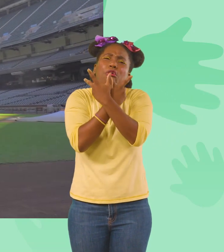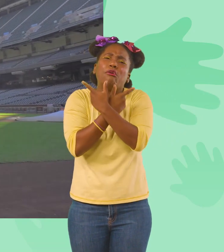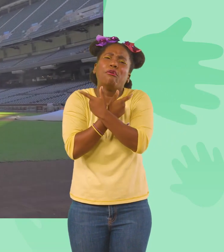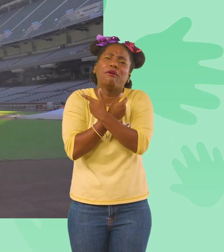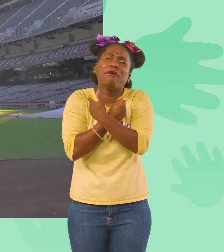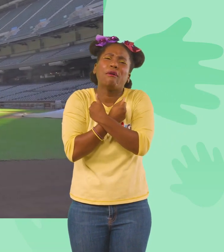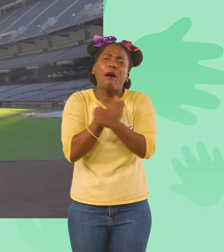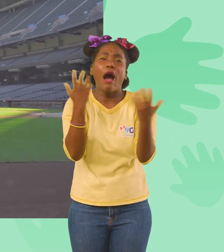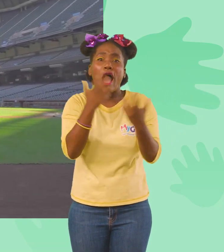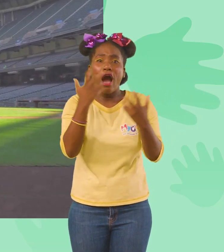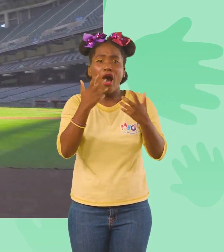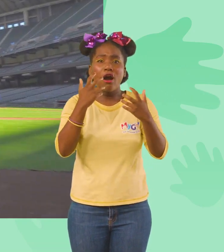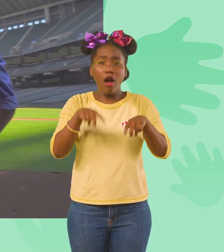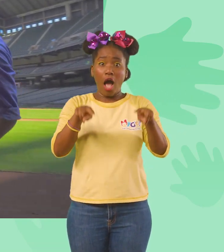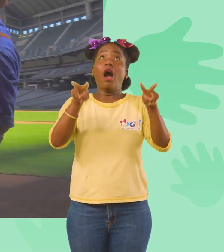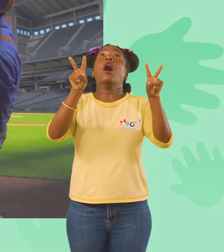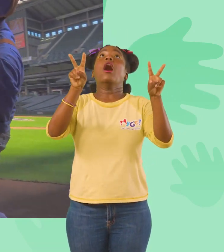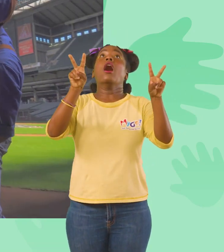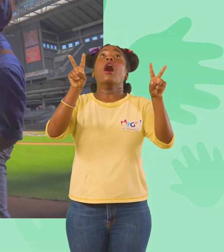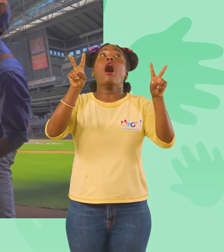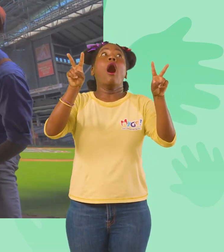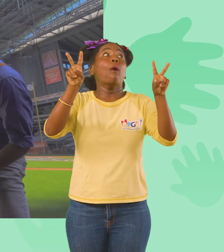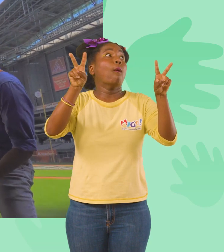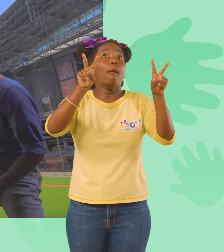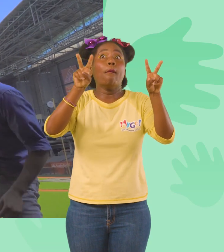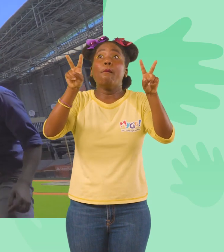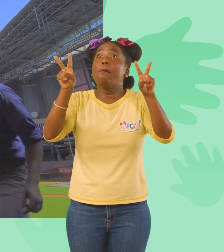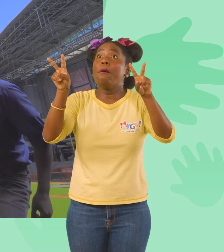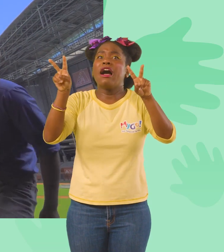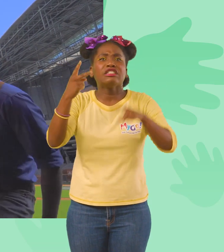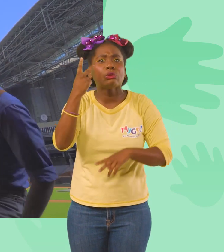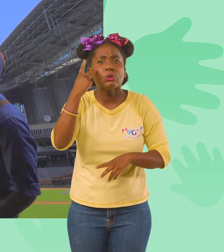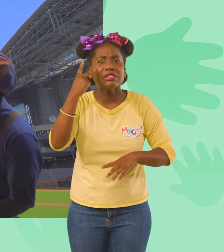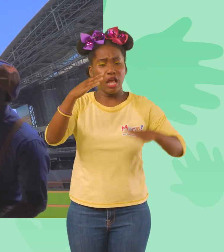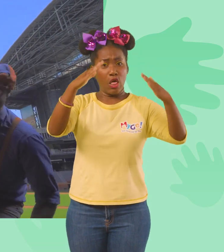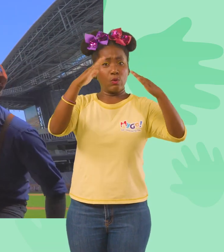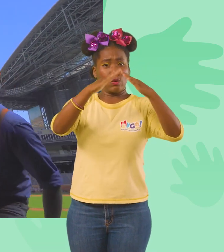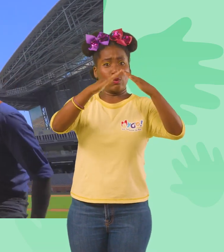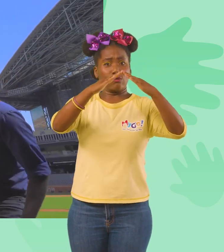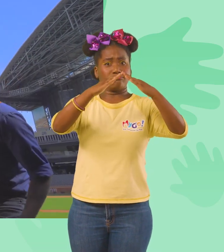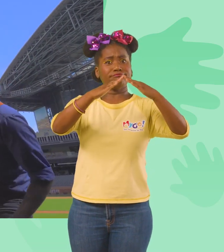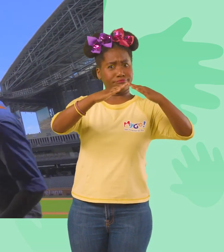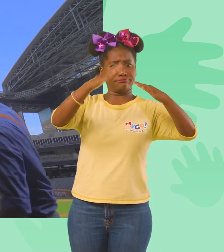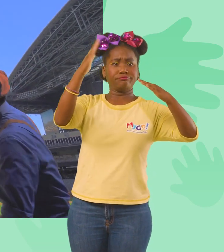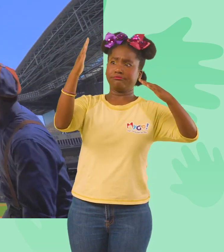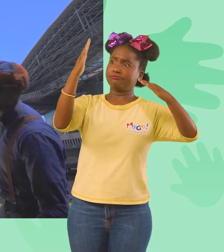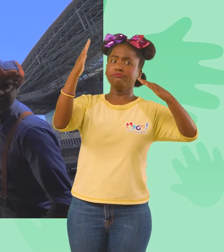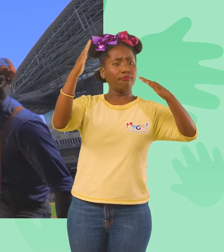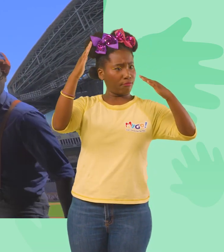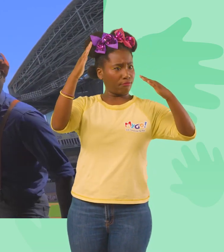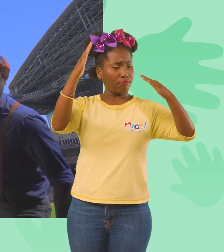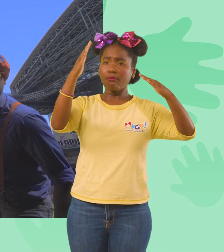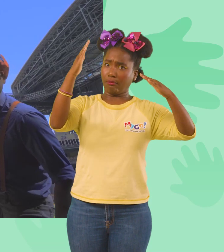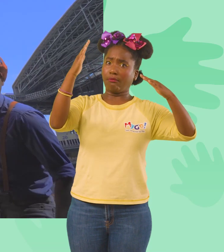beautiful. Whoa, and look up top. Whoa! You see the roof? One side is closed and one